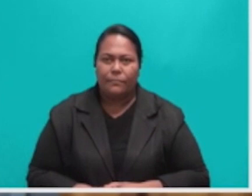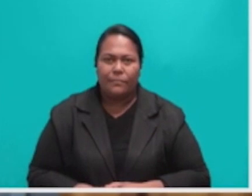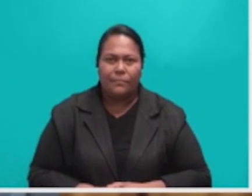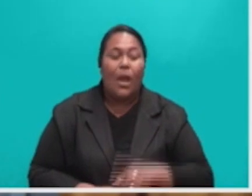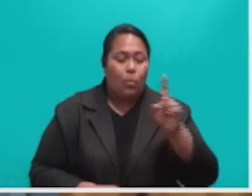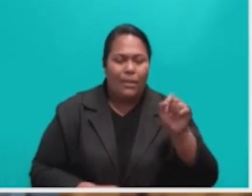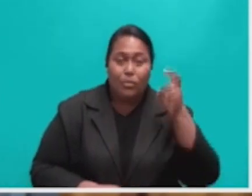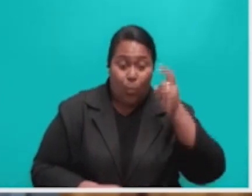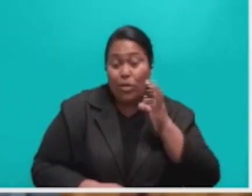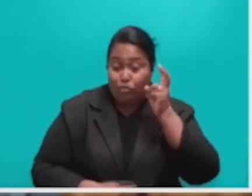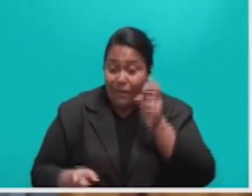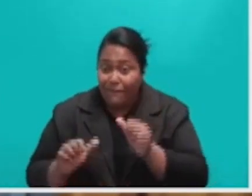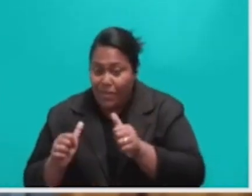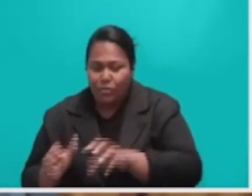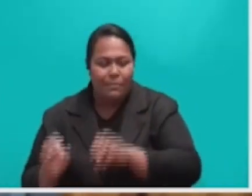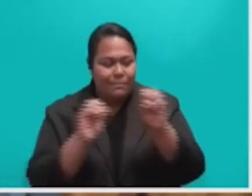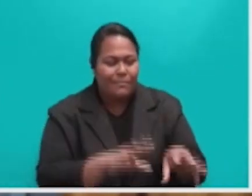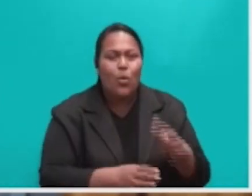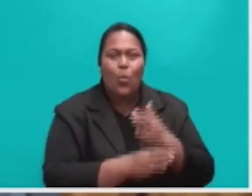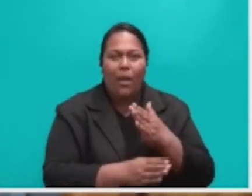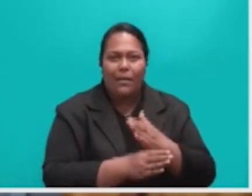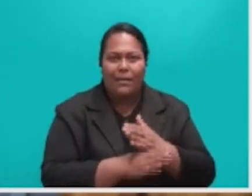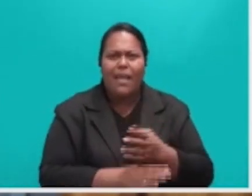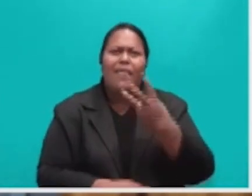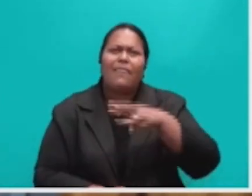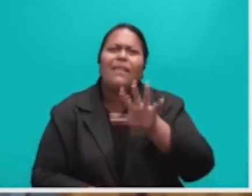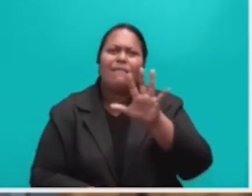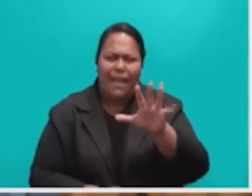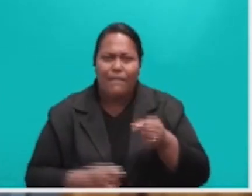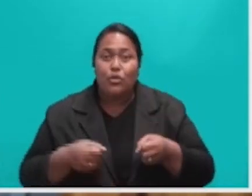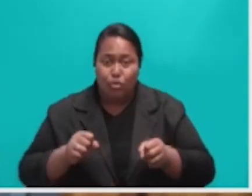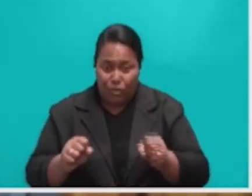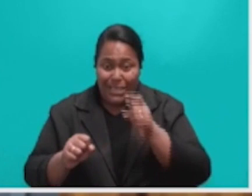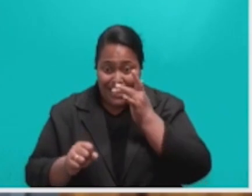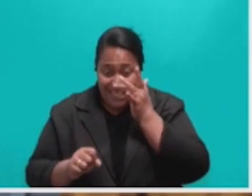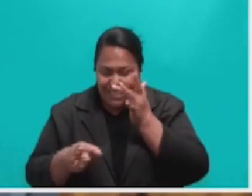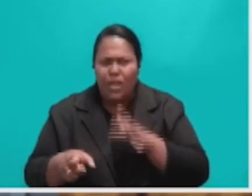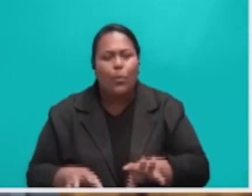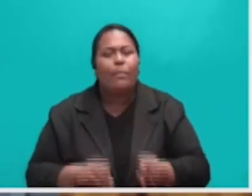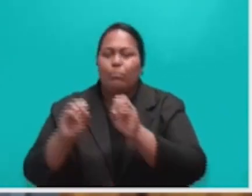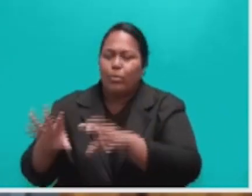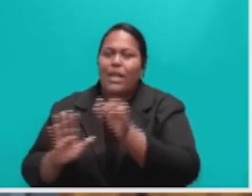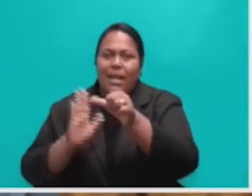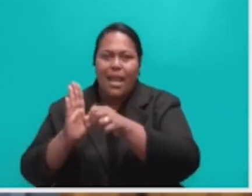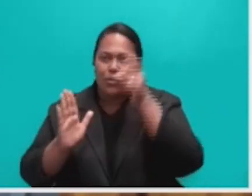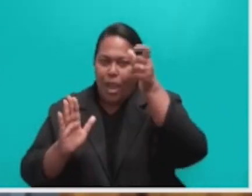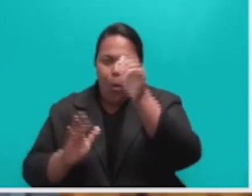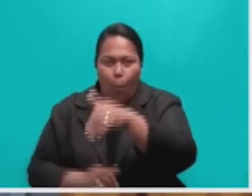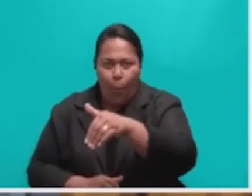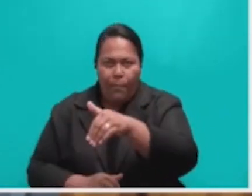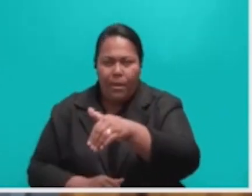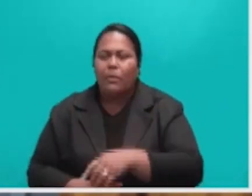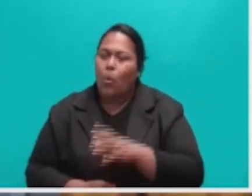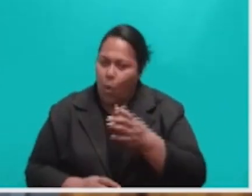placements. Mr. Speaker, sir, 35 street dwellers have been placed in various aged care homes or to seek